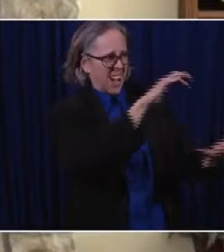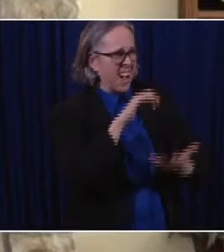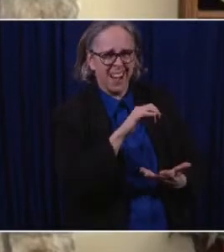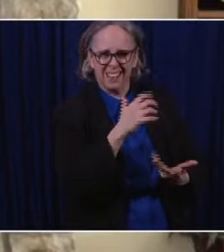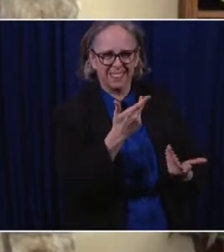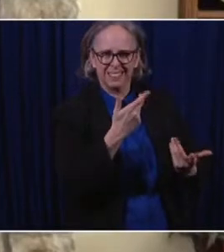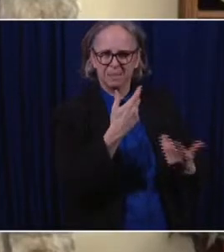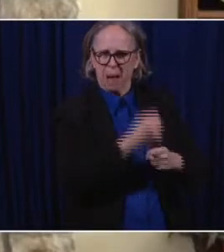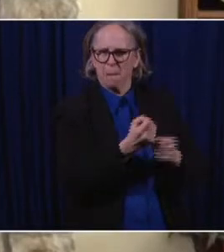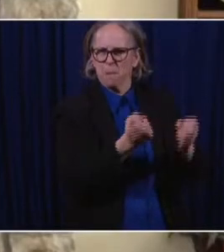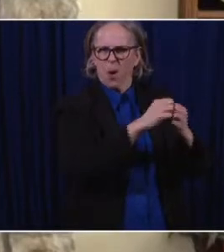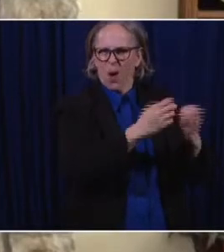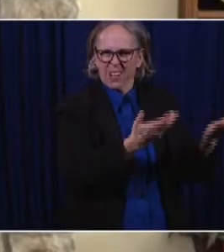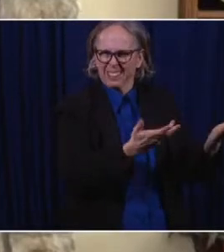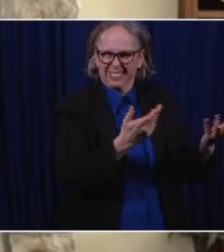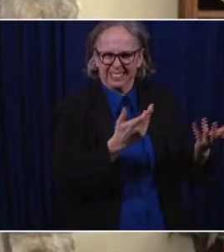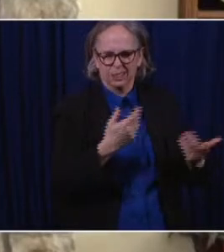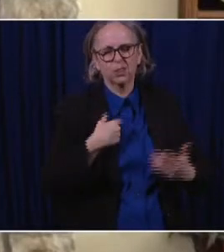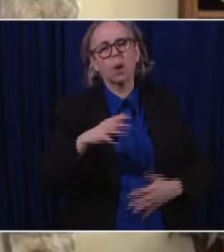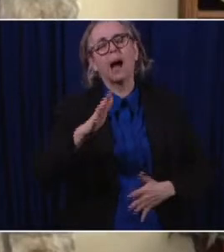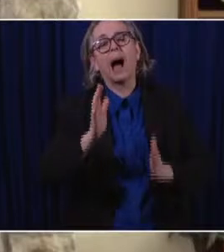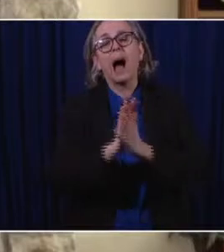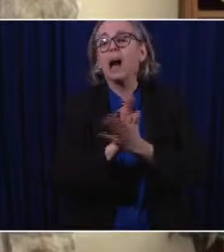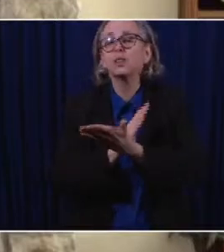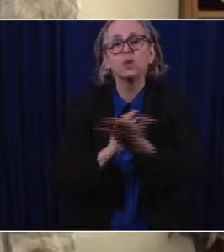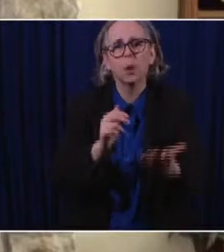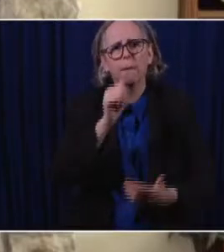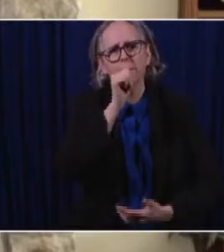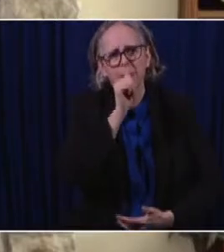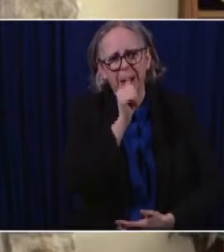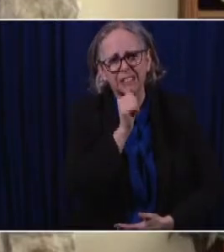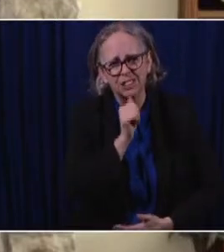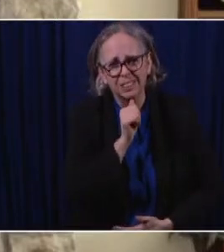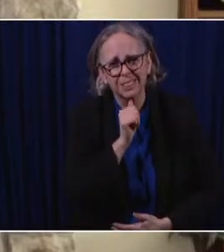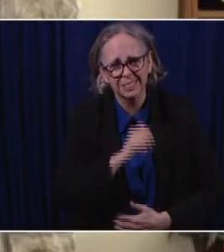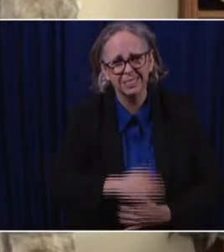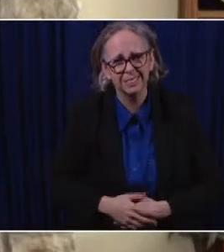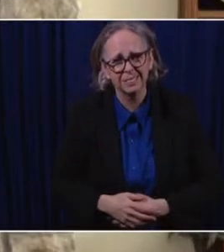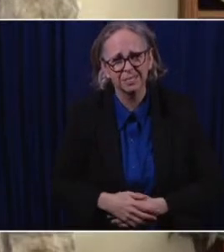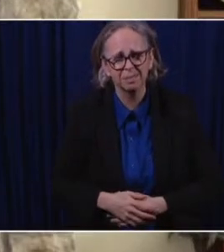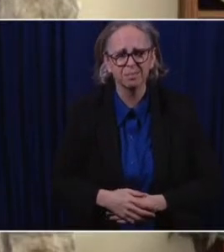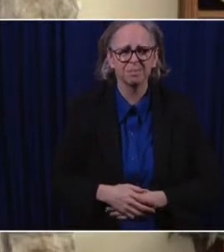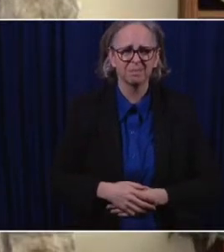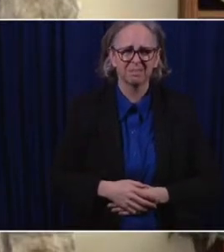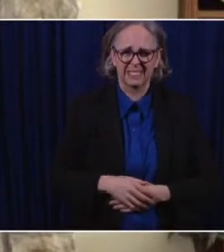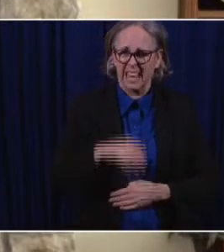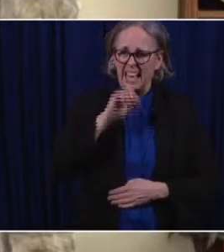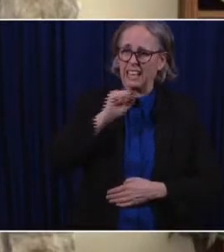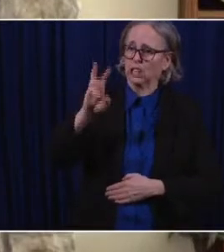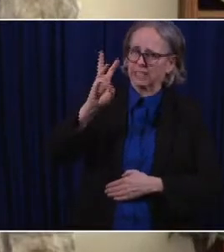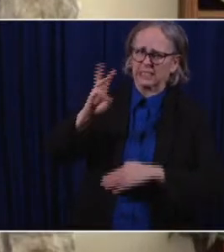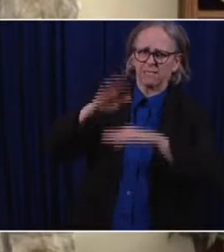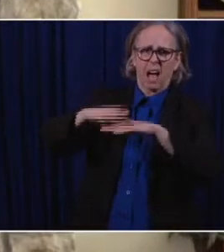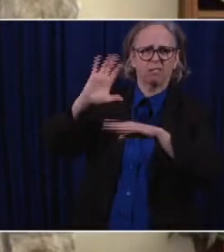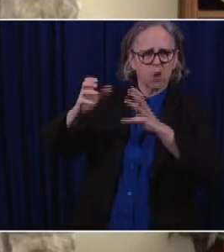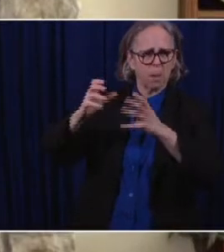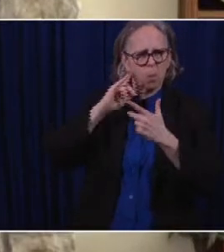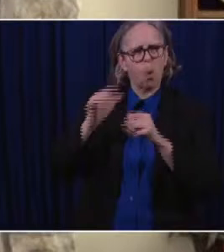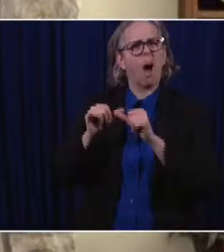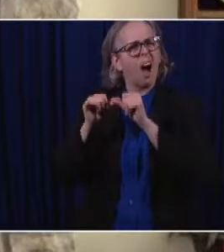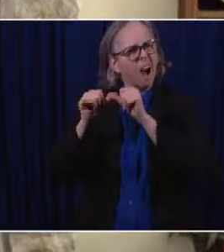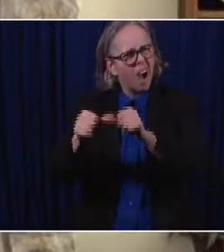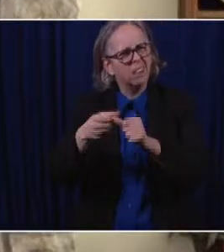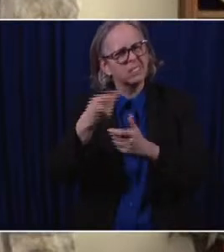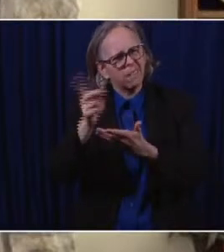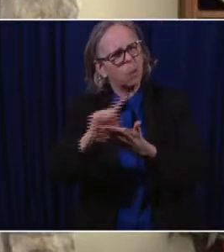persistent. We're going to hang here at 65 until we're to the position when